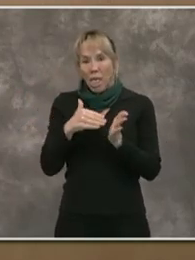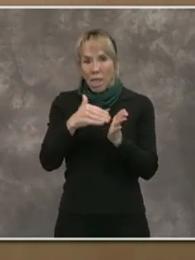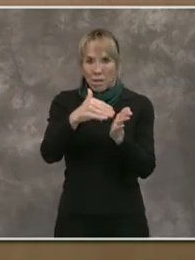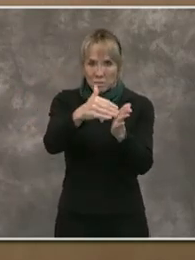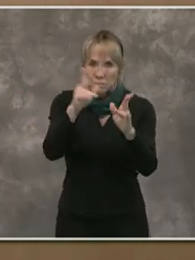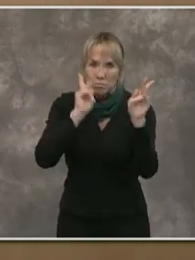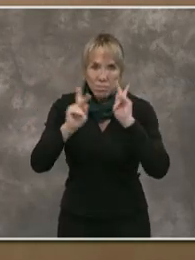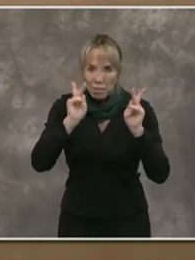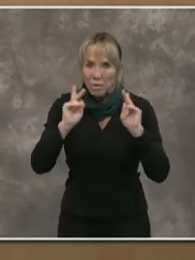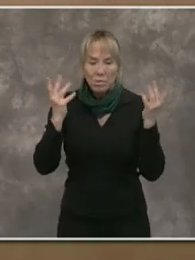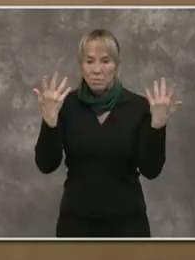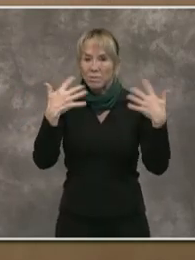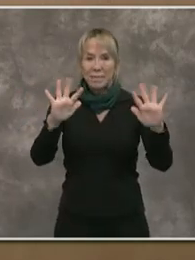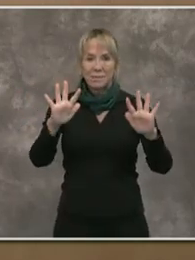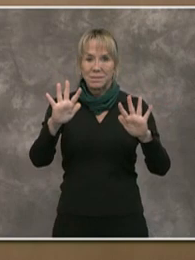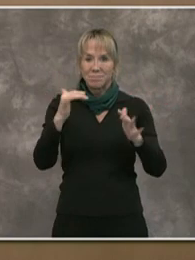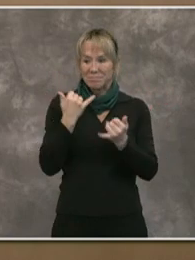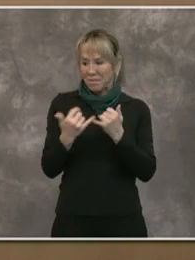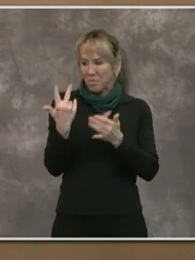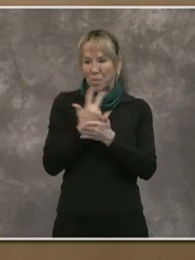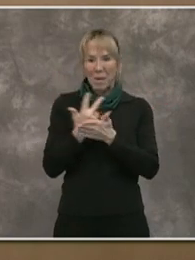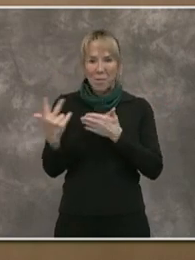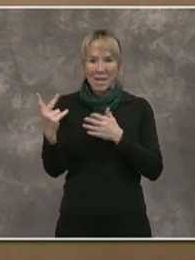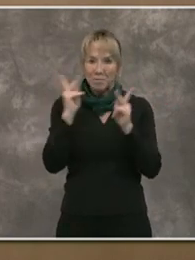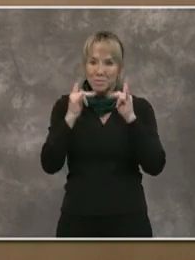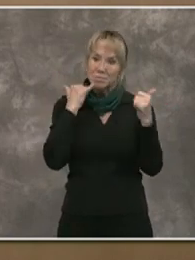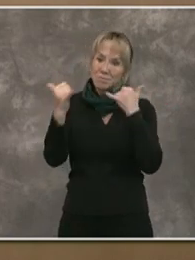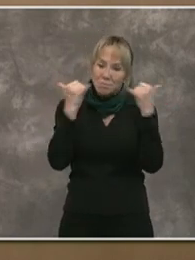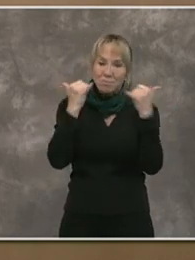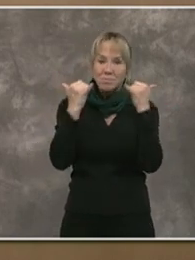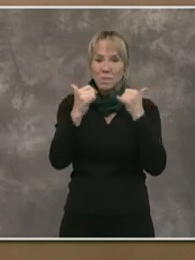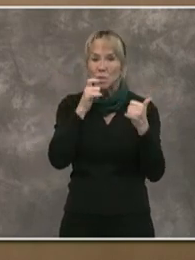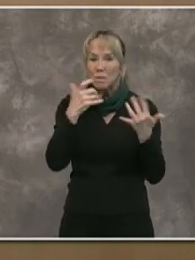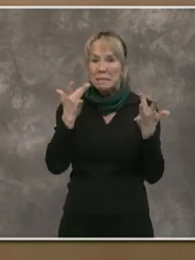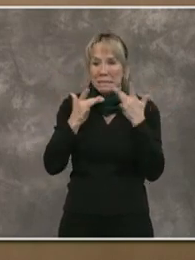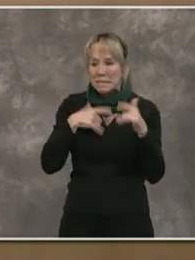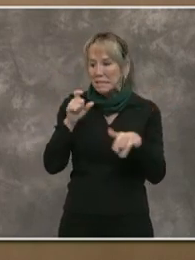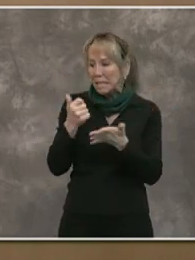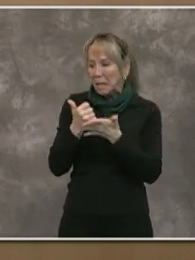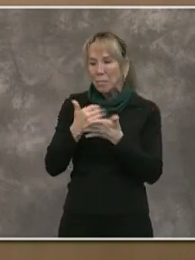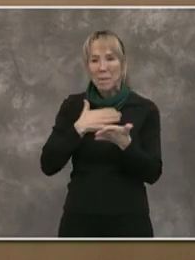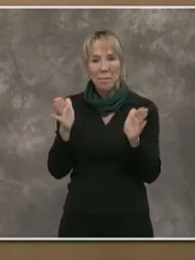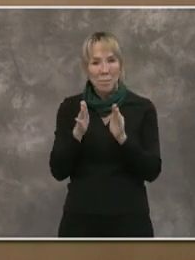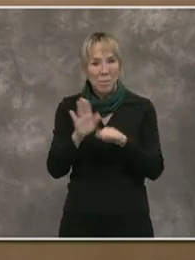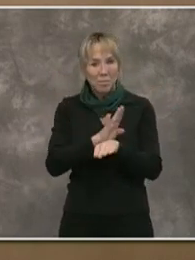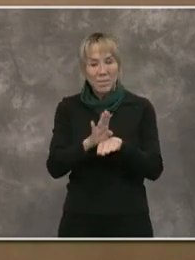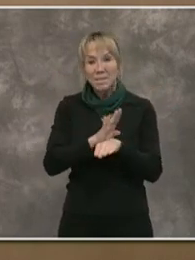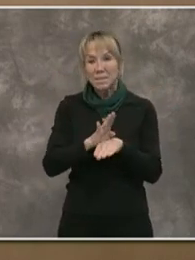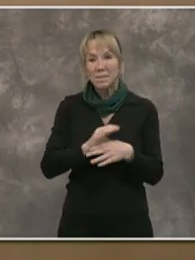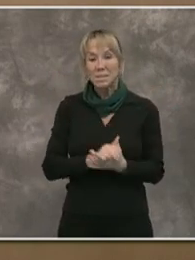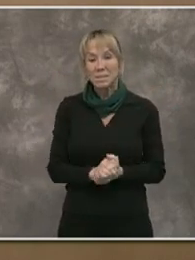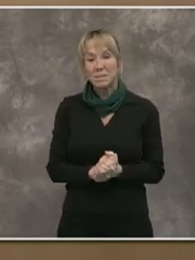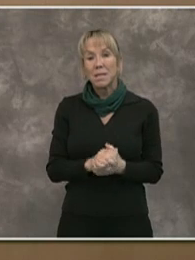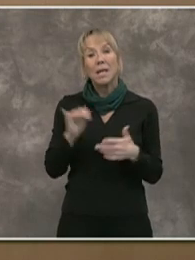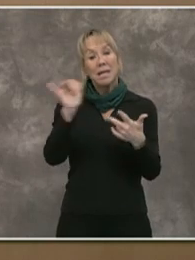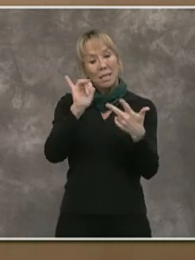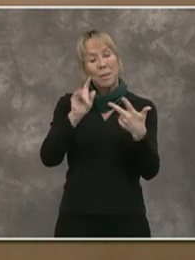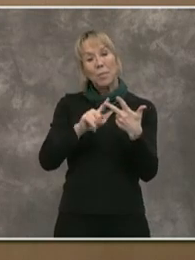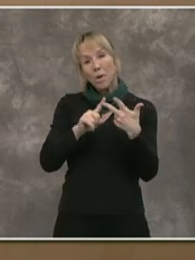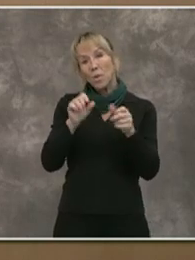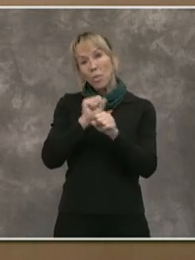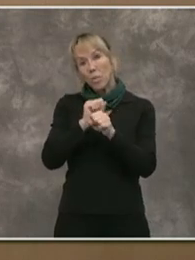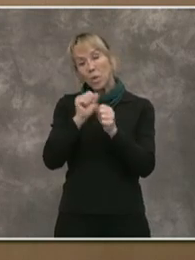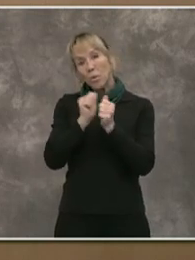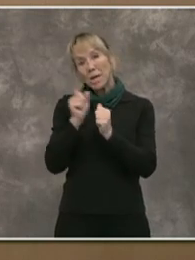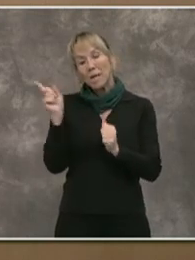people over the last 3 weeks that need help with their small business. And we also are working with